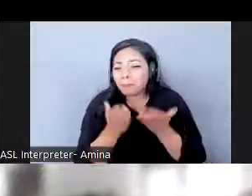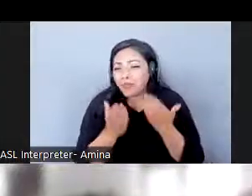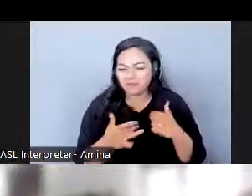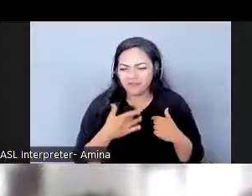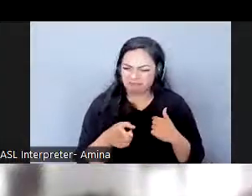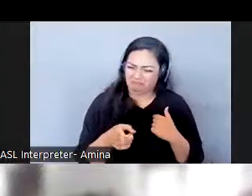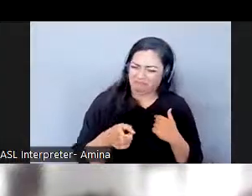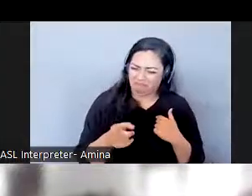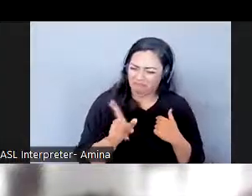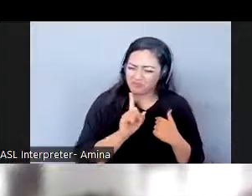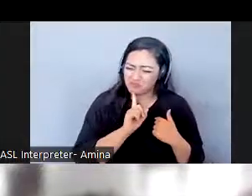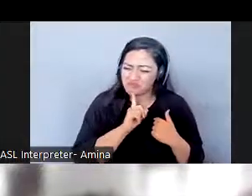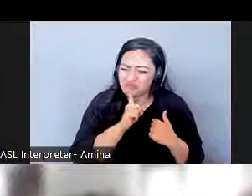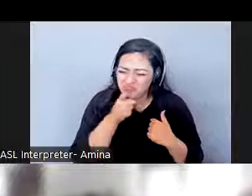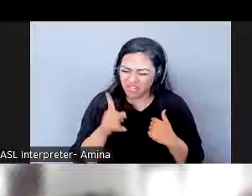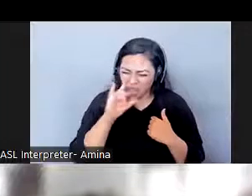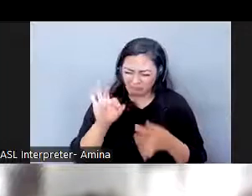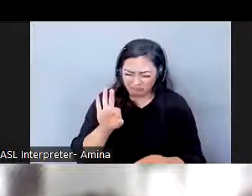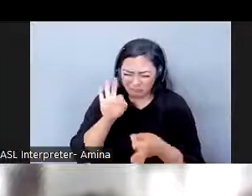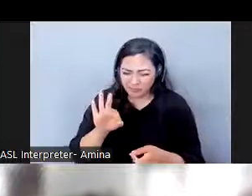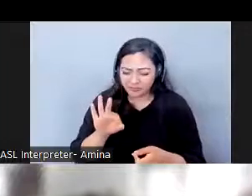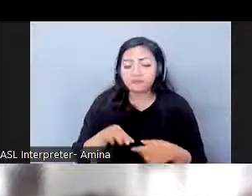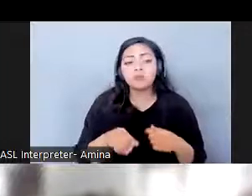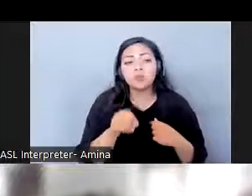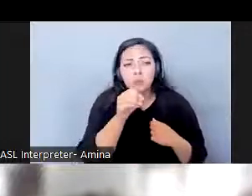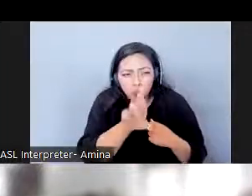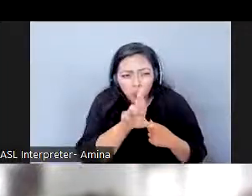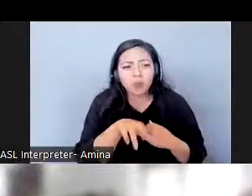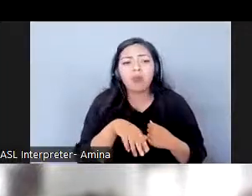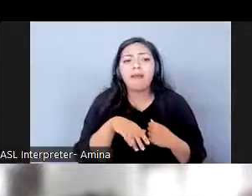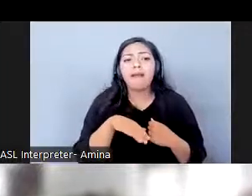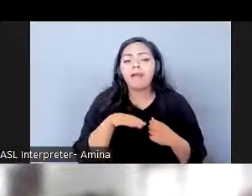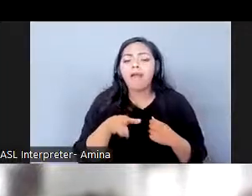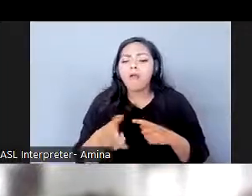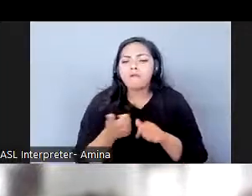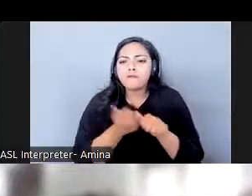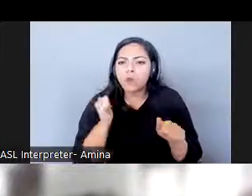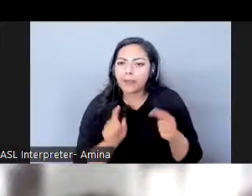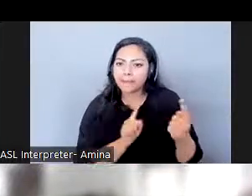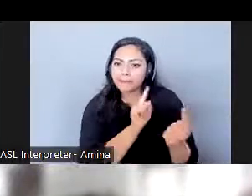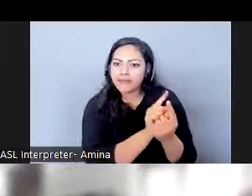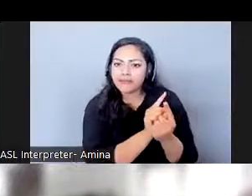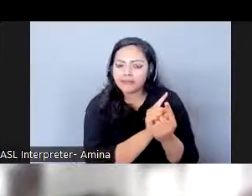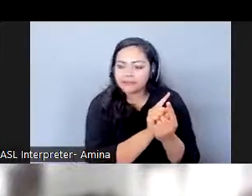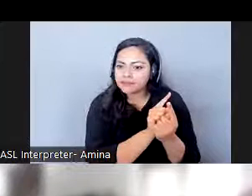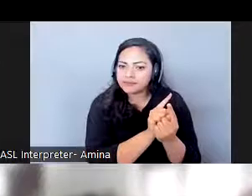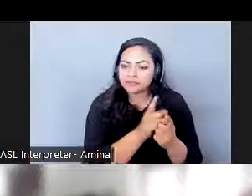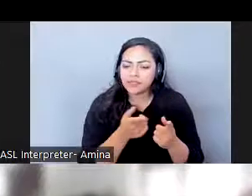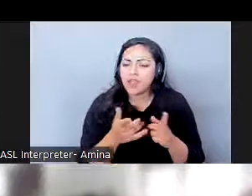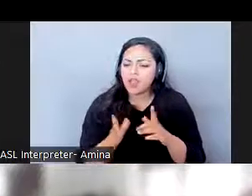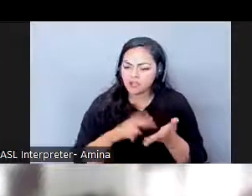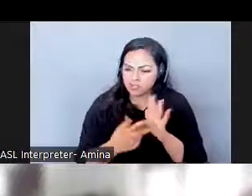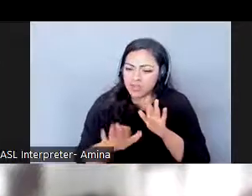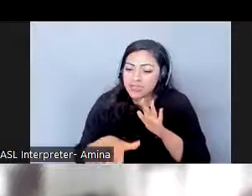because I'm traveling for work. I can't meet you in person because I forgot I have family visiting. I can't meet